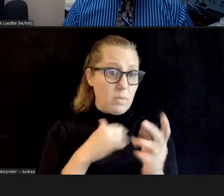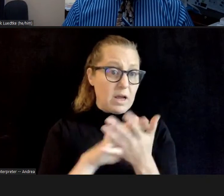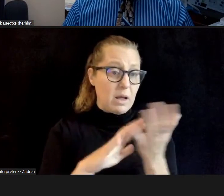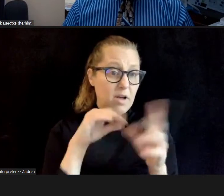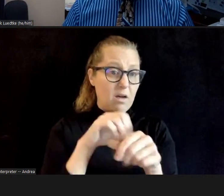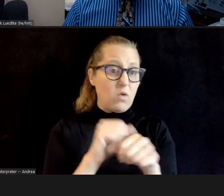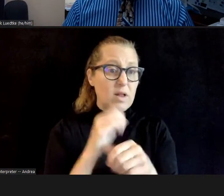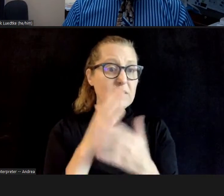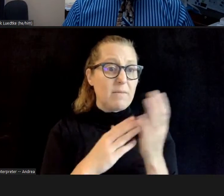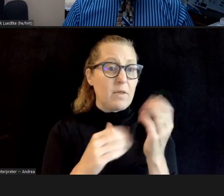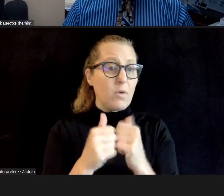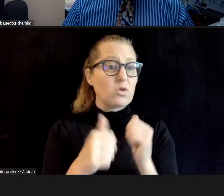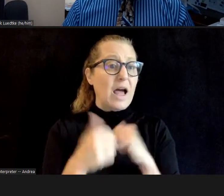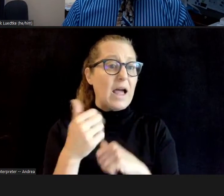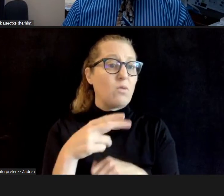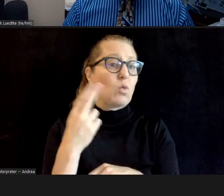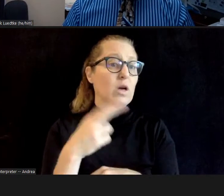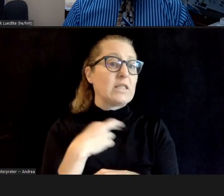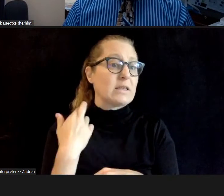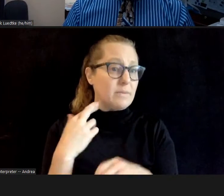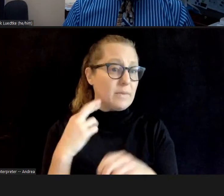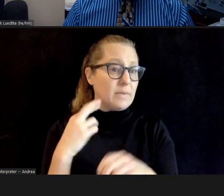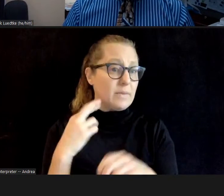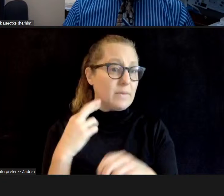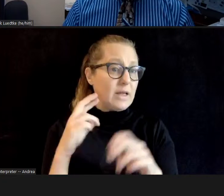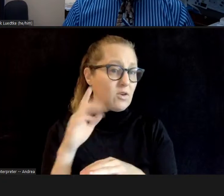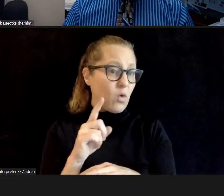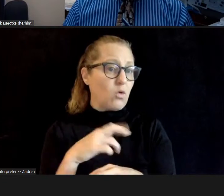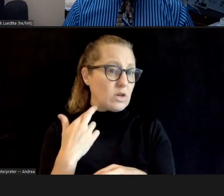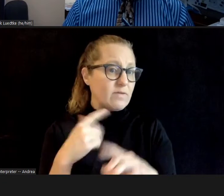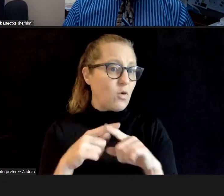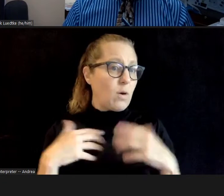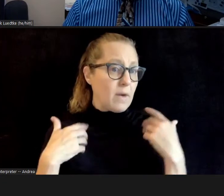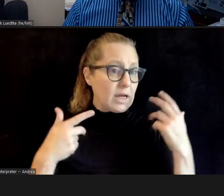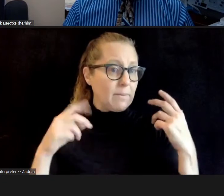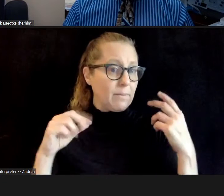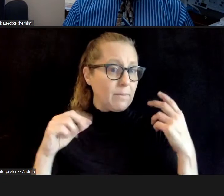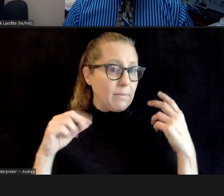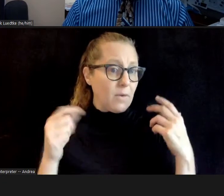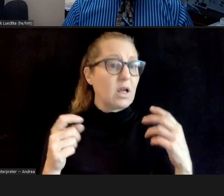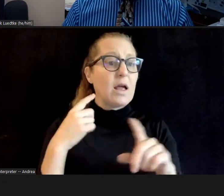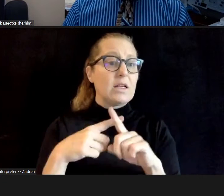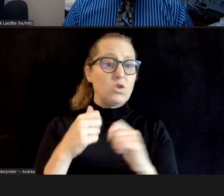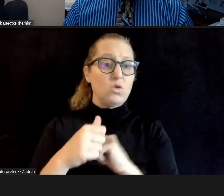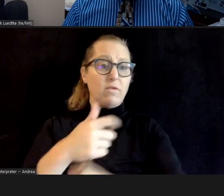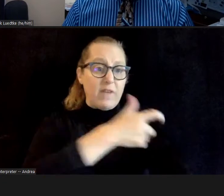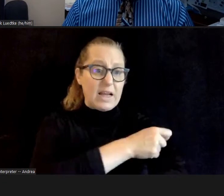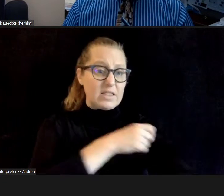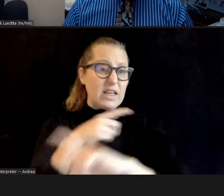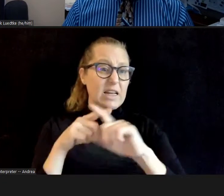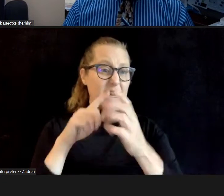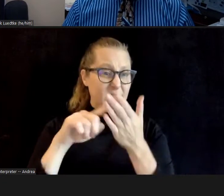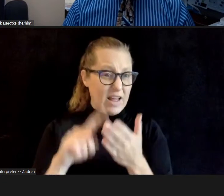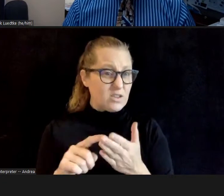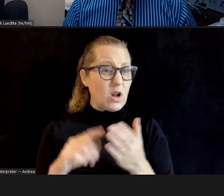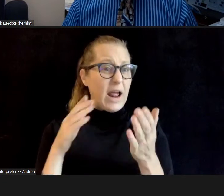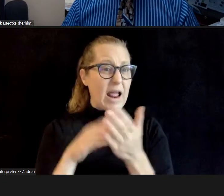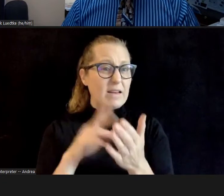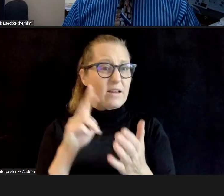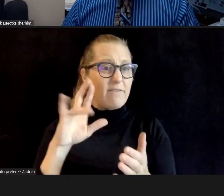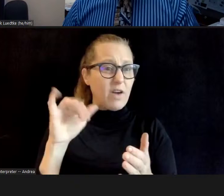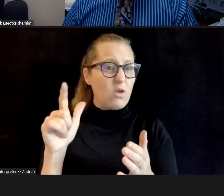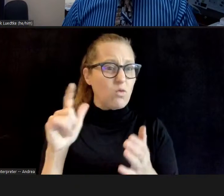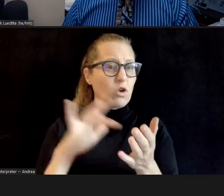risk behaviors that put them at risk for monkeypox. In addition to the vaccine, an investigational antiviral drug known